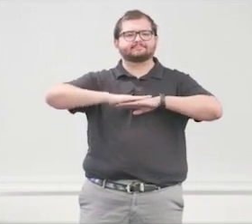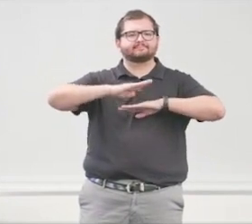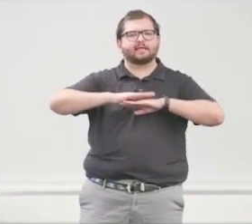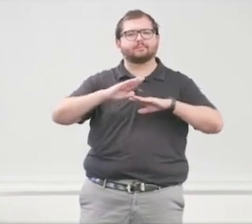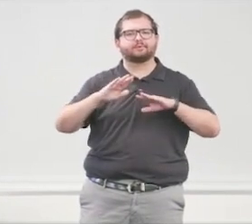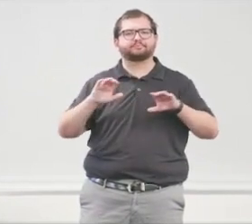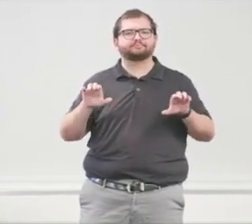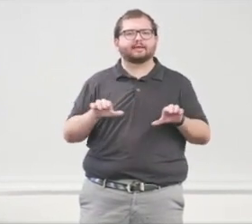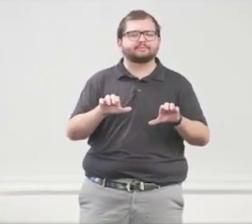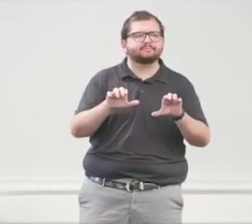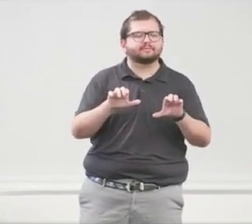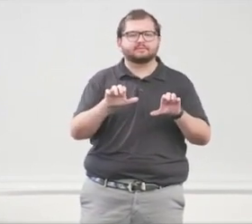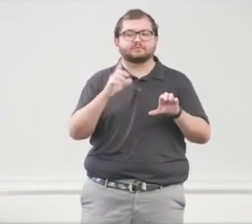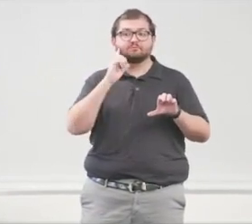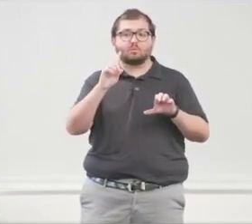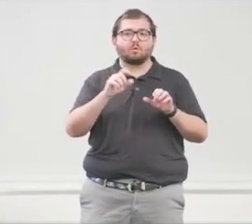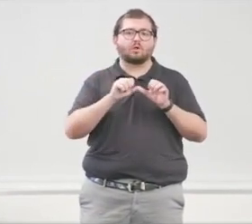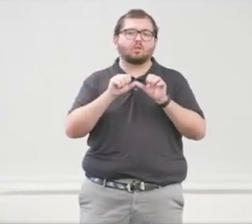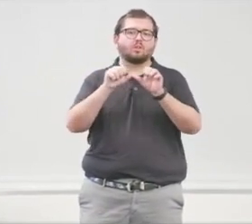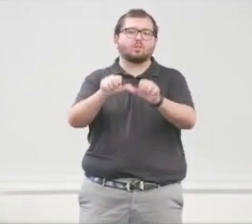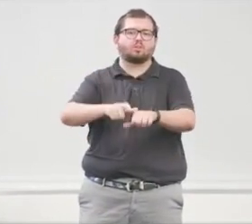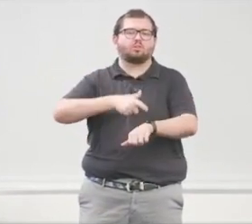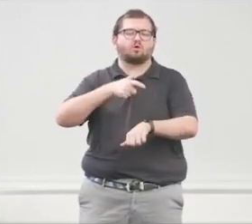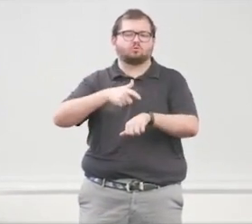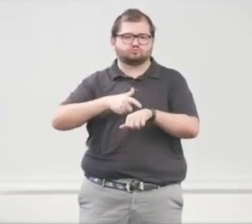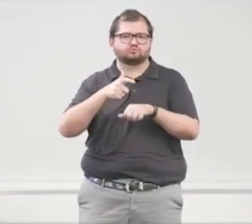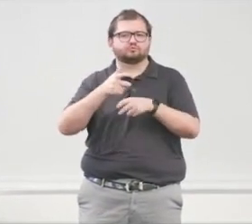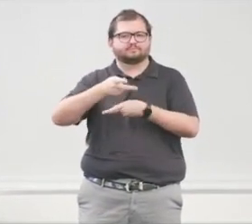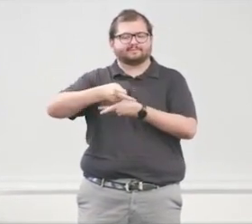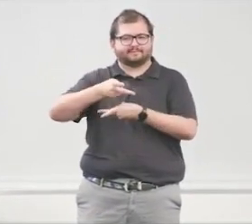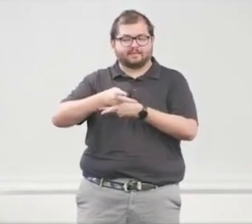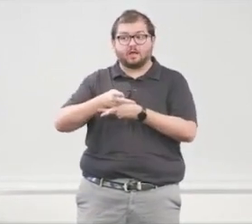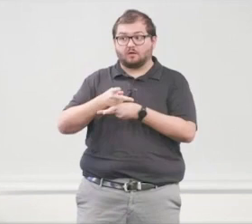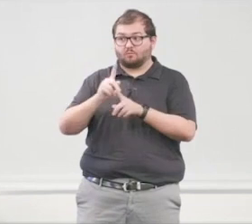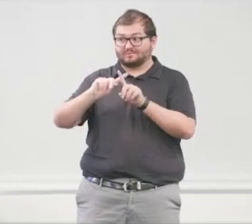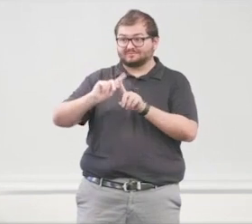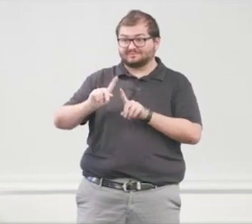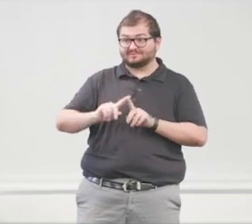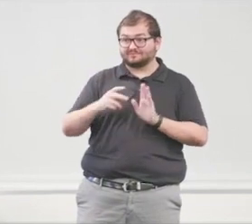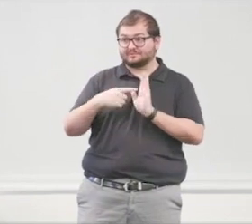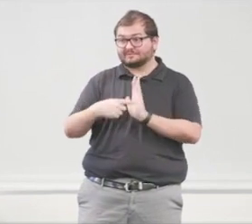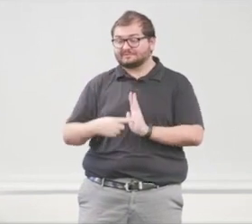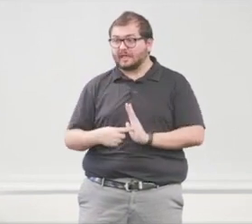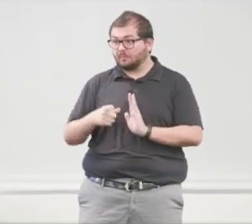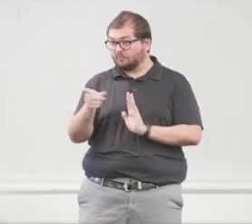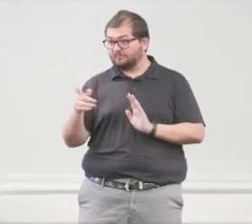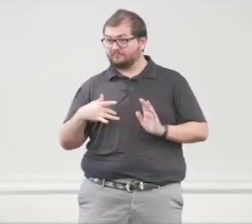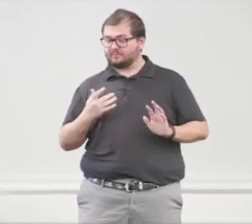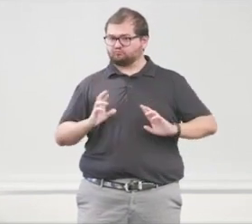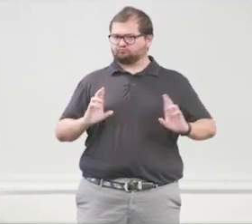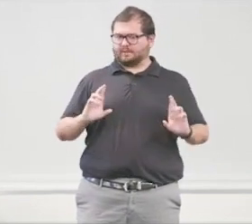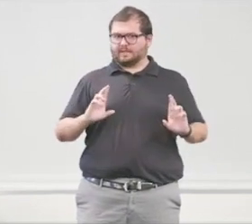for long-term care providers in the state in three different locations so that they could be ready for the things that can't see